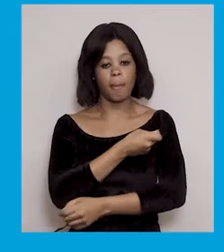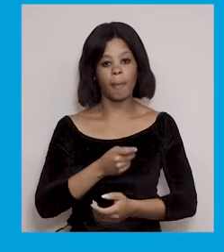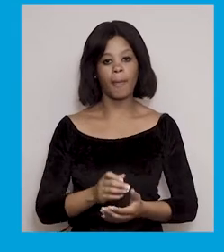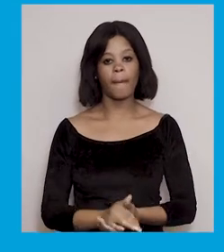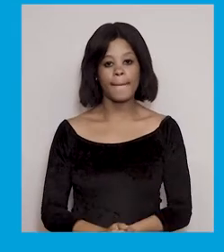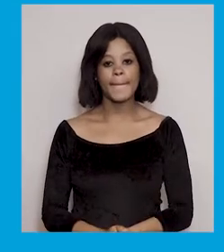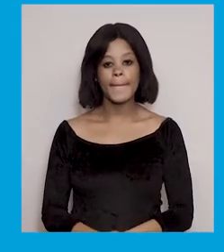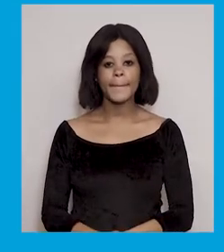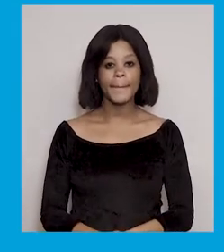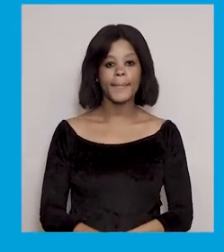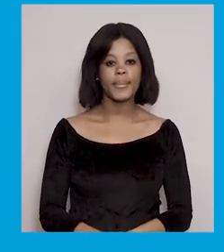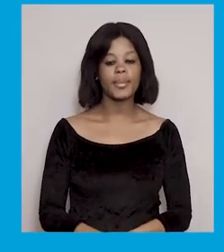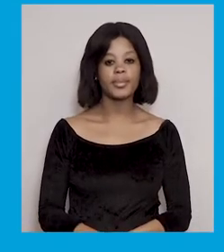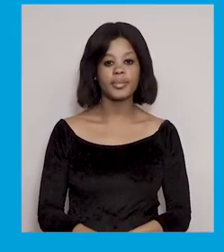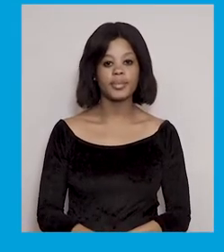vaccine.